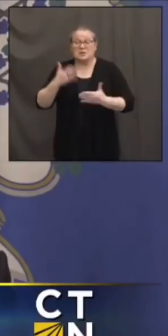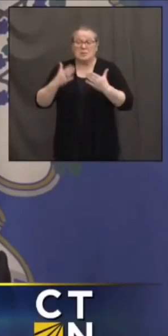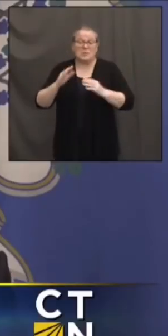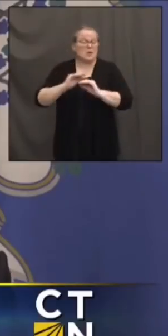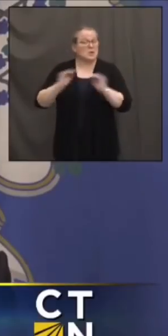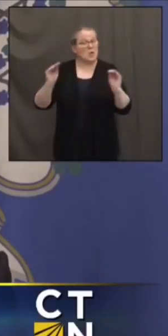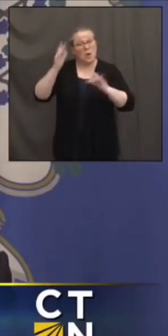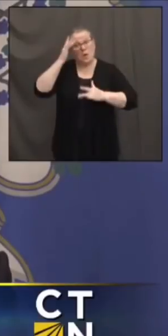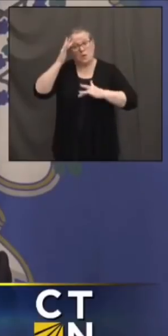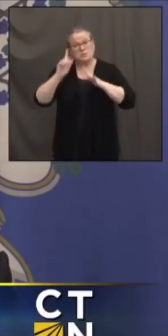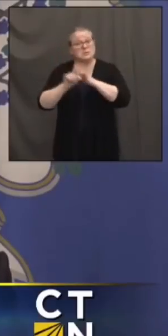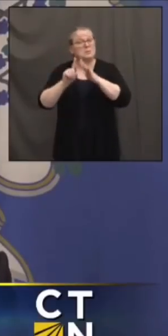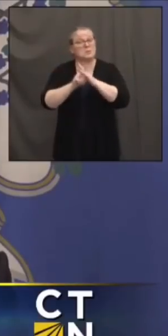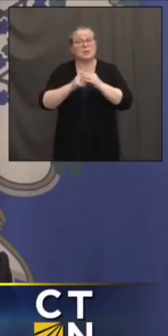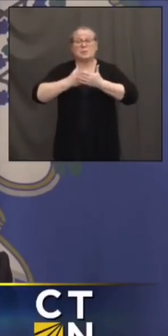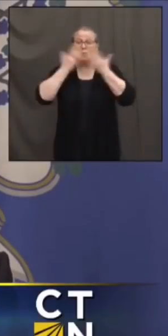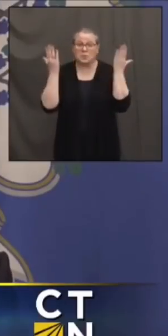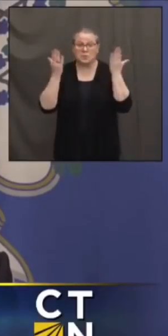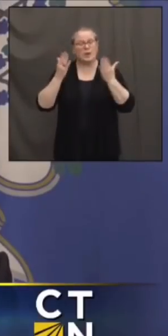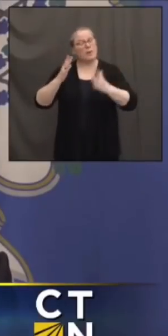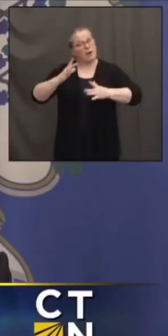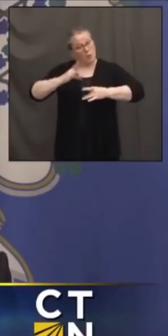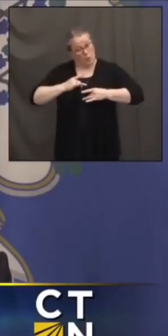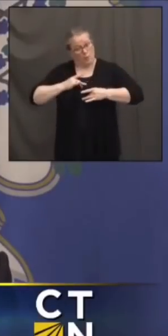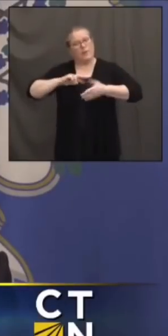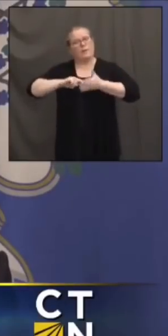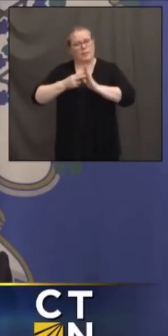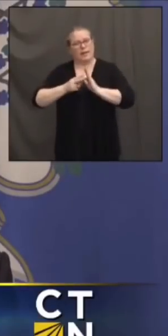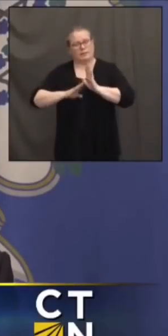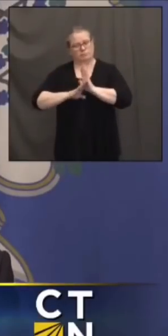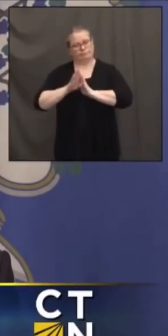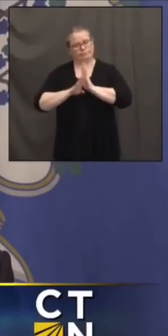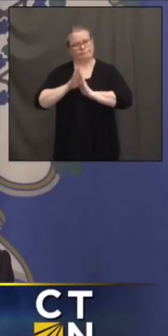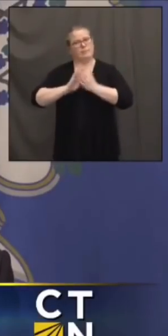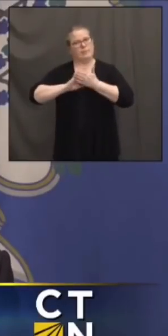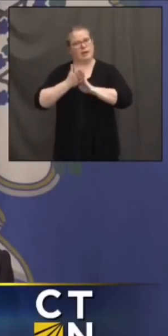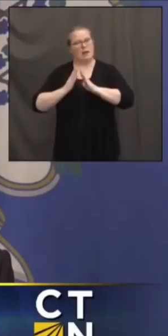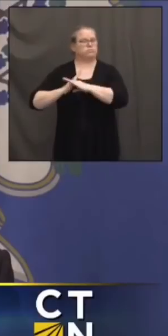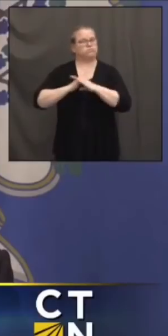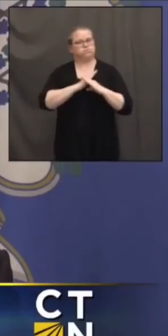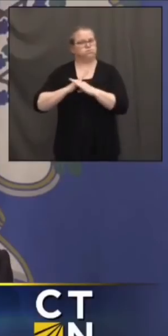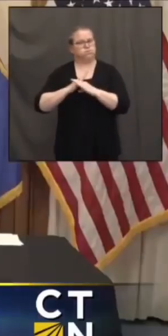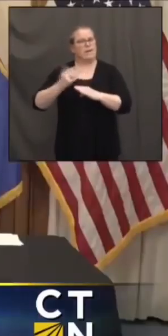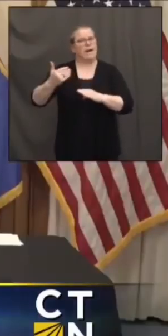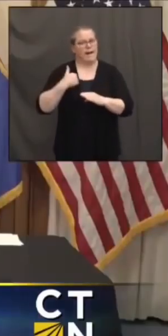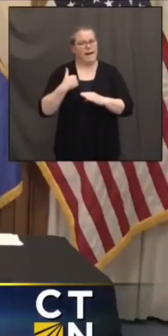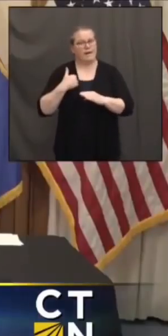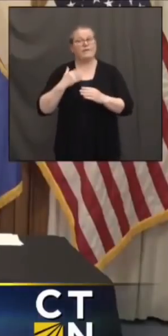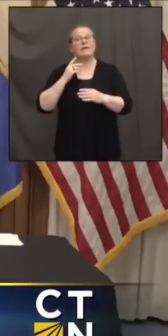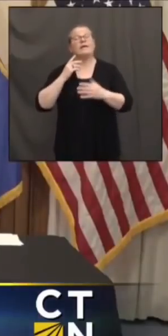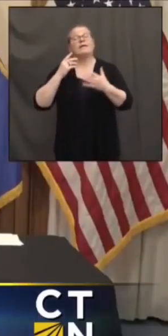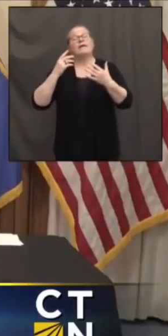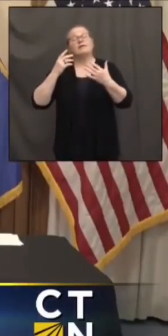we are not at herd immunity yet, but we're getting closer. Young people, get vaccinated.